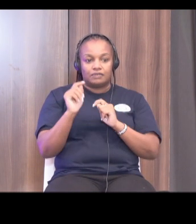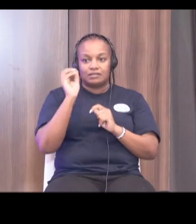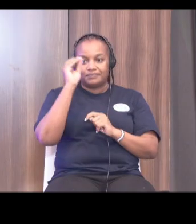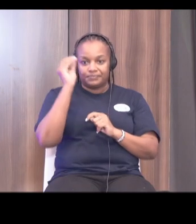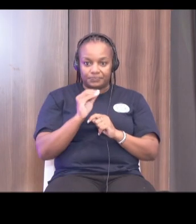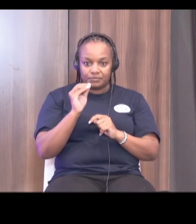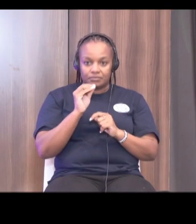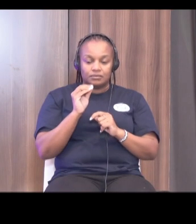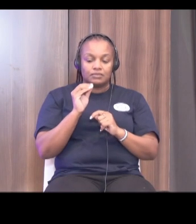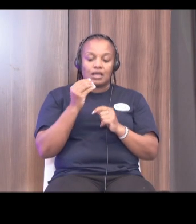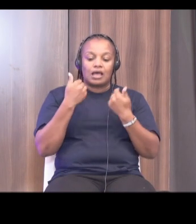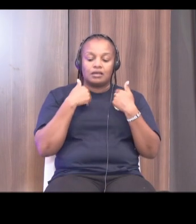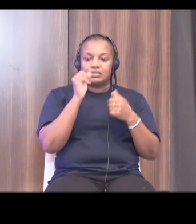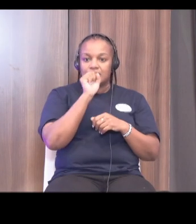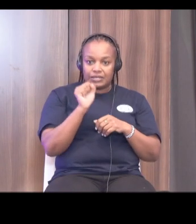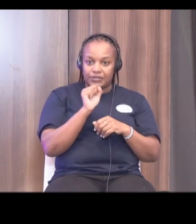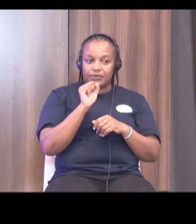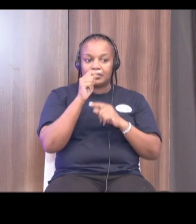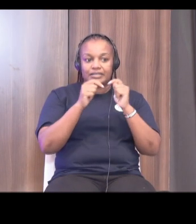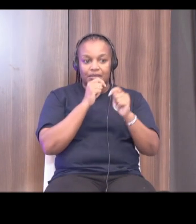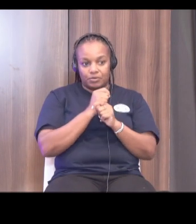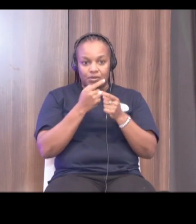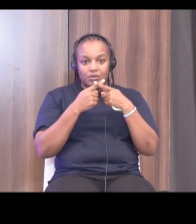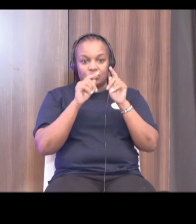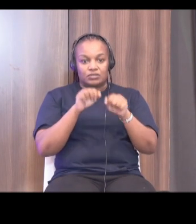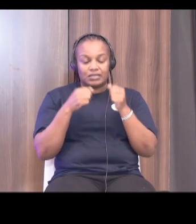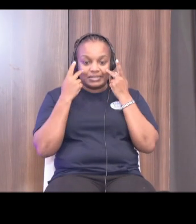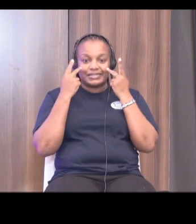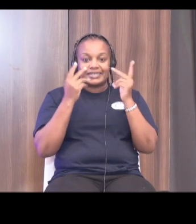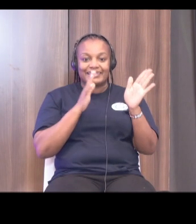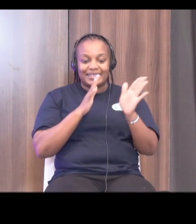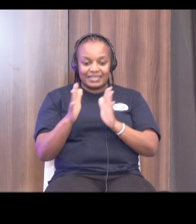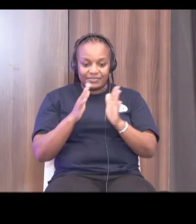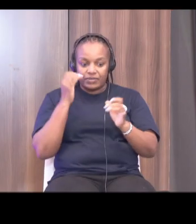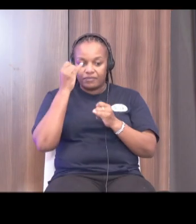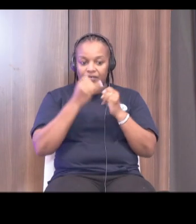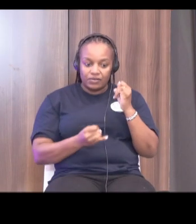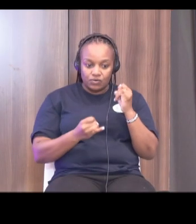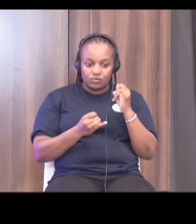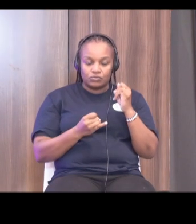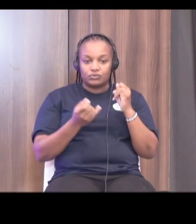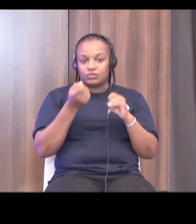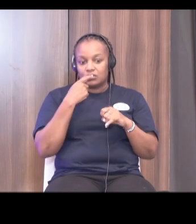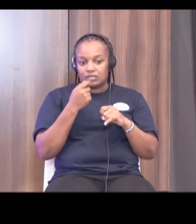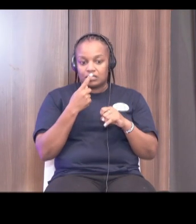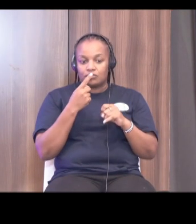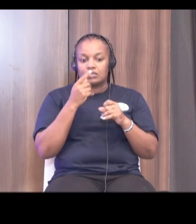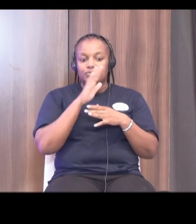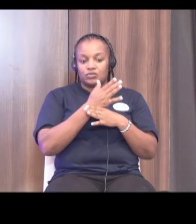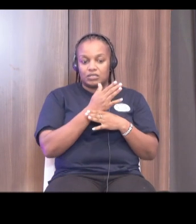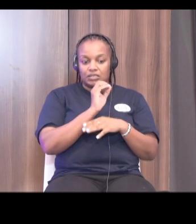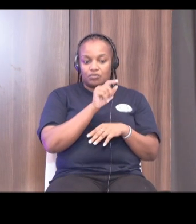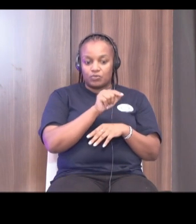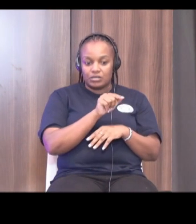from serotype to serotype and with the different doses, but you can see the range for the final dose selected ranged between 0.55